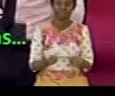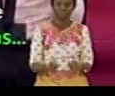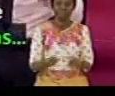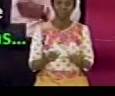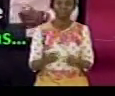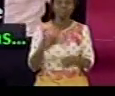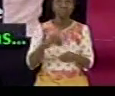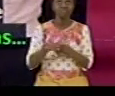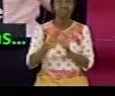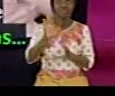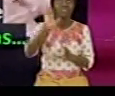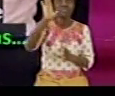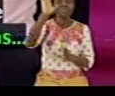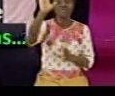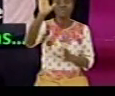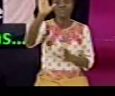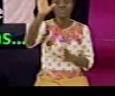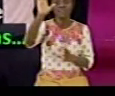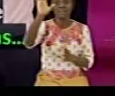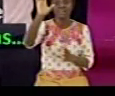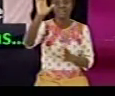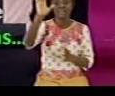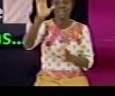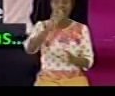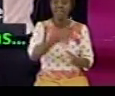in your royal